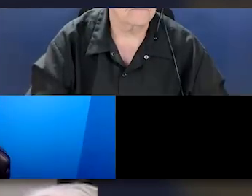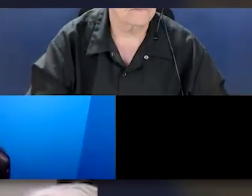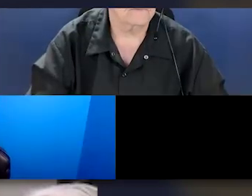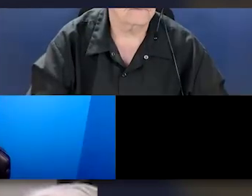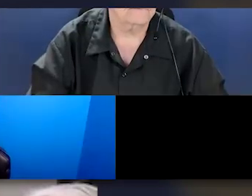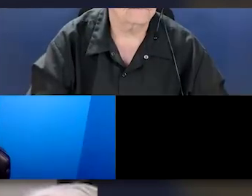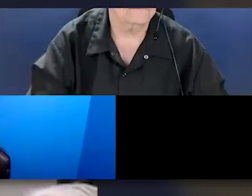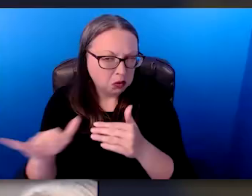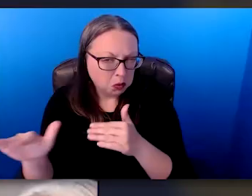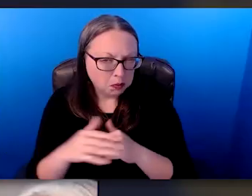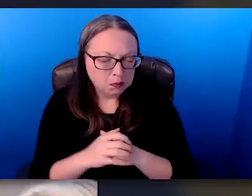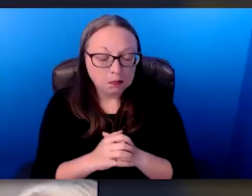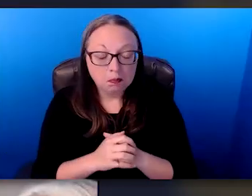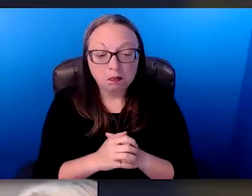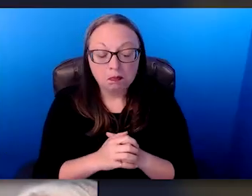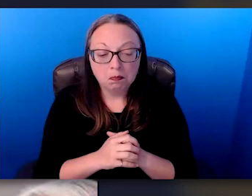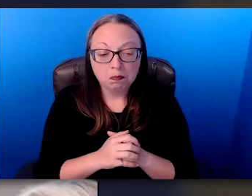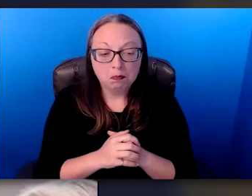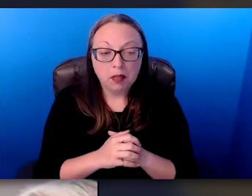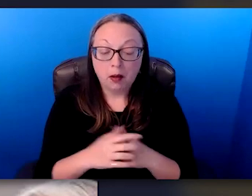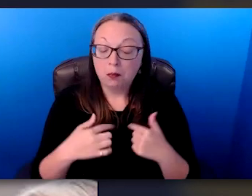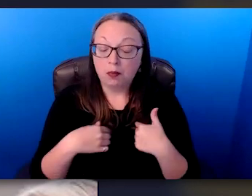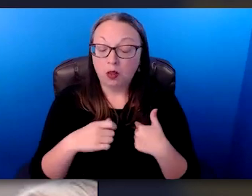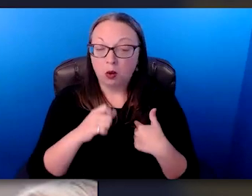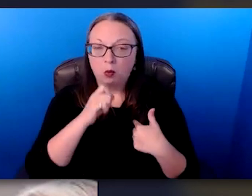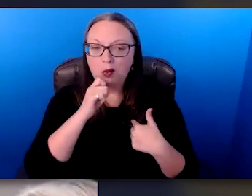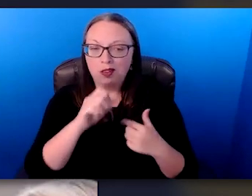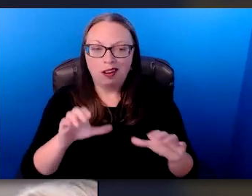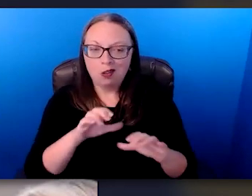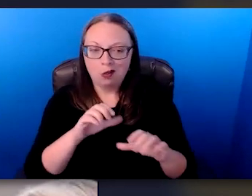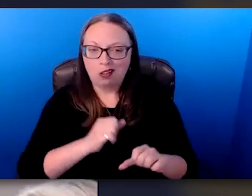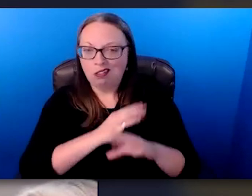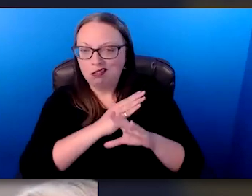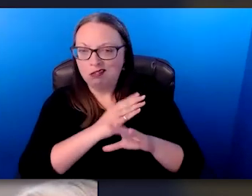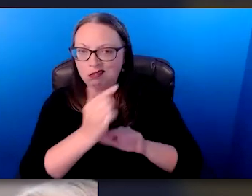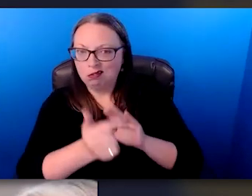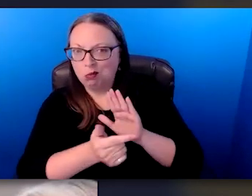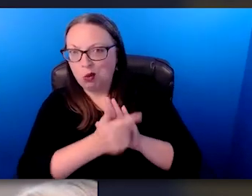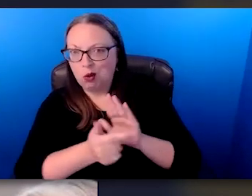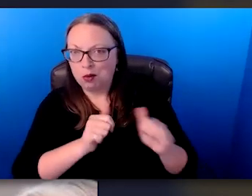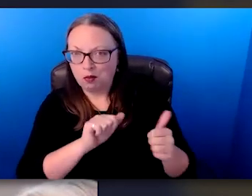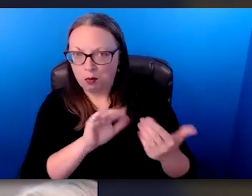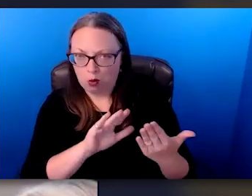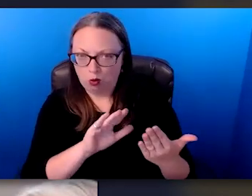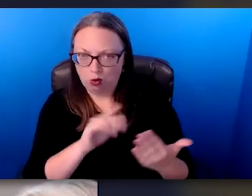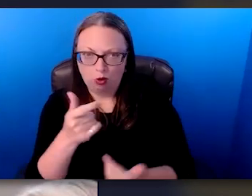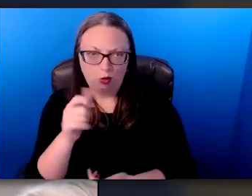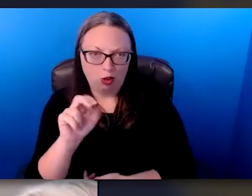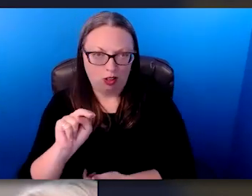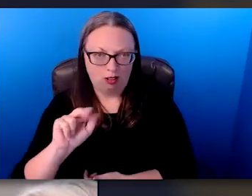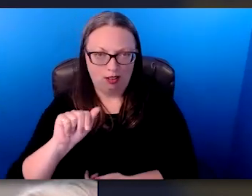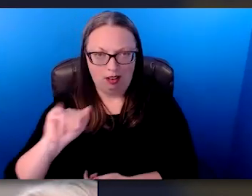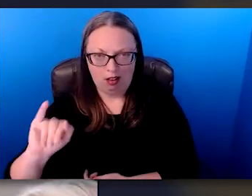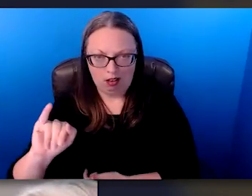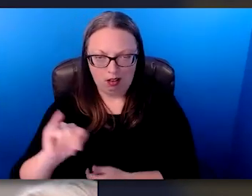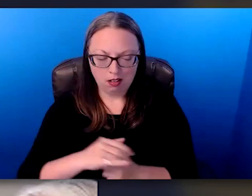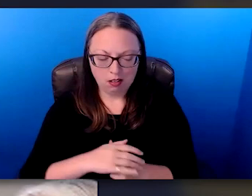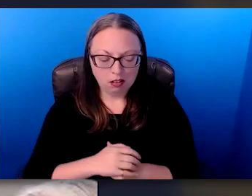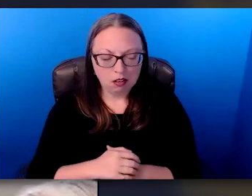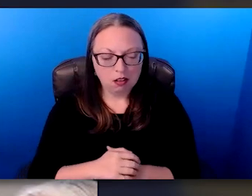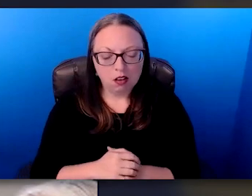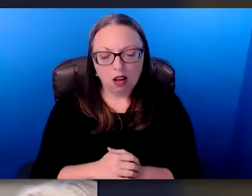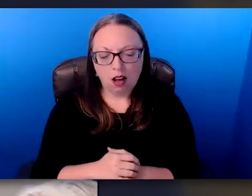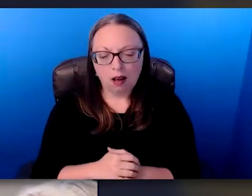And I think importantly, we're not taking a prohibitive approach to Gen AI. We while we